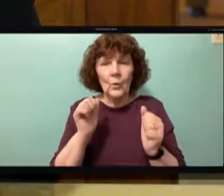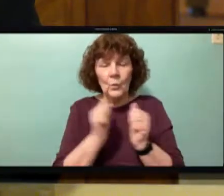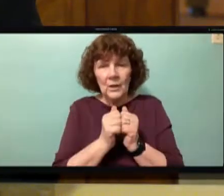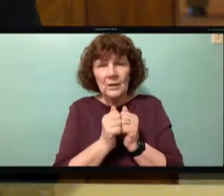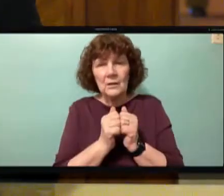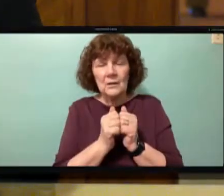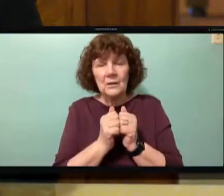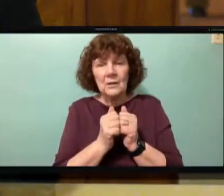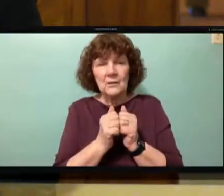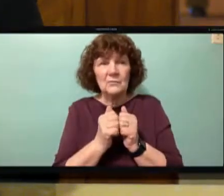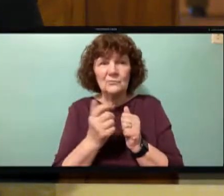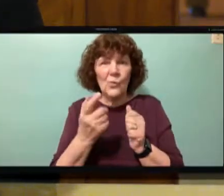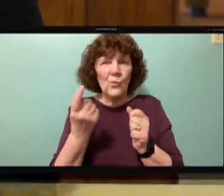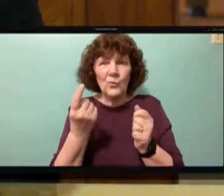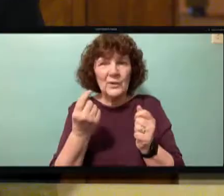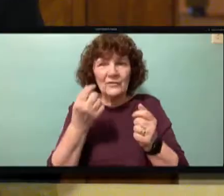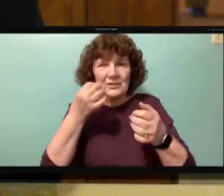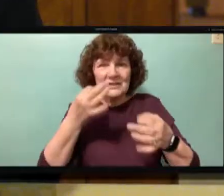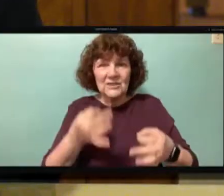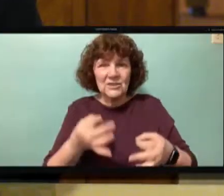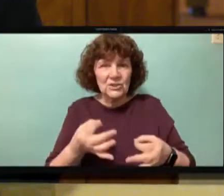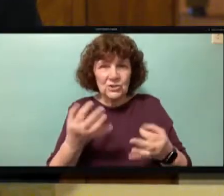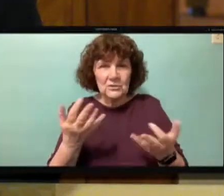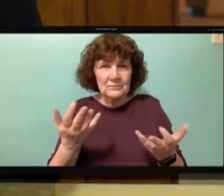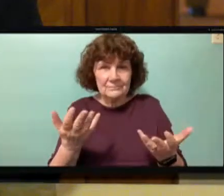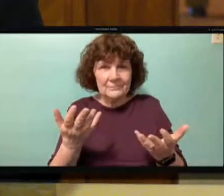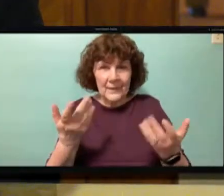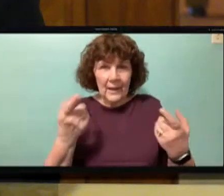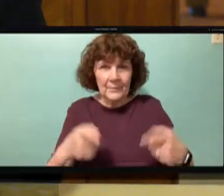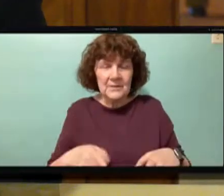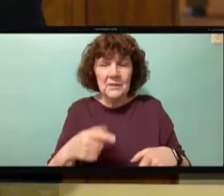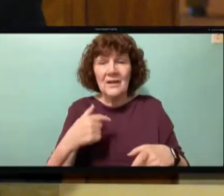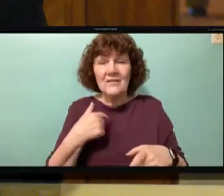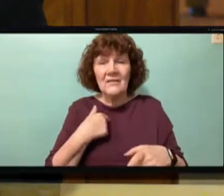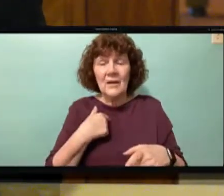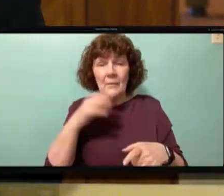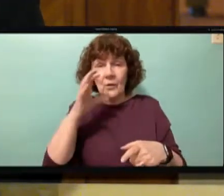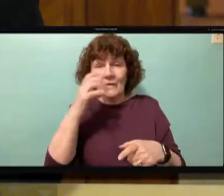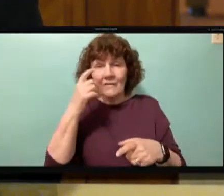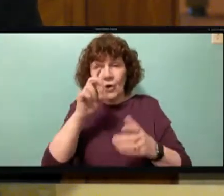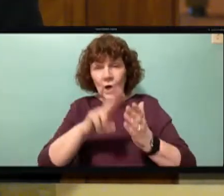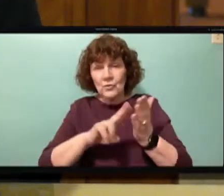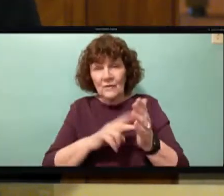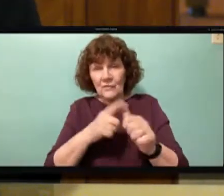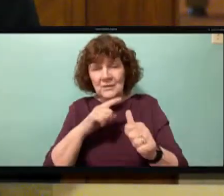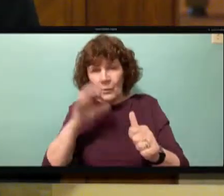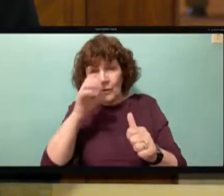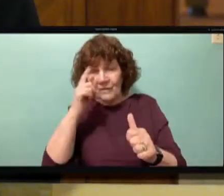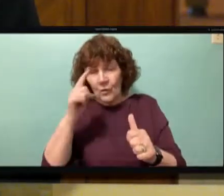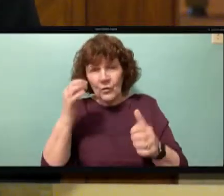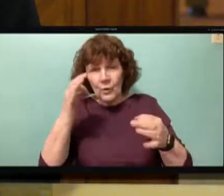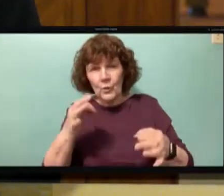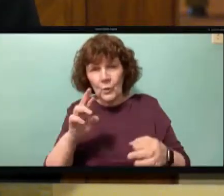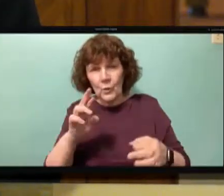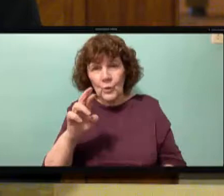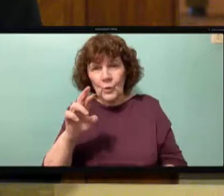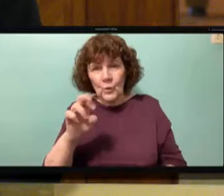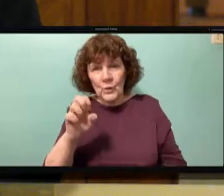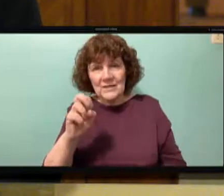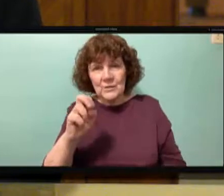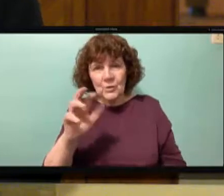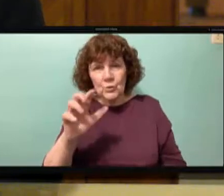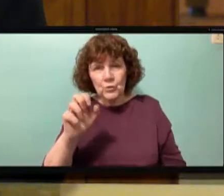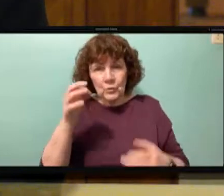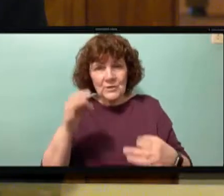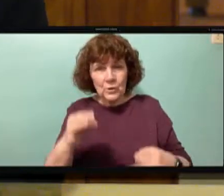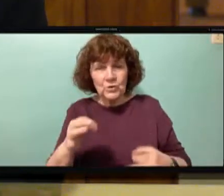contract, I'm looking for the resolution first, but then I'll see if there's any other documentation on